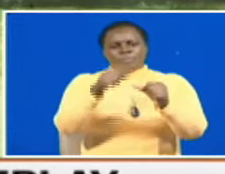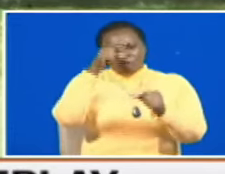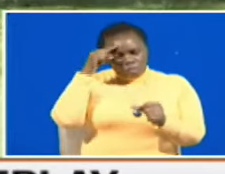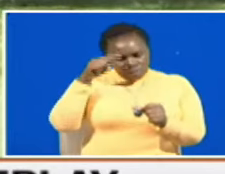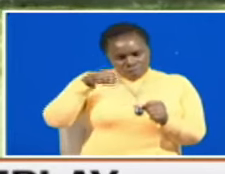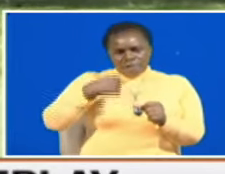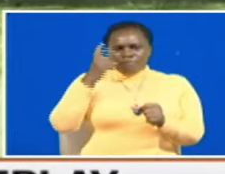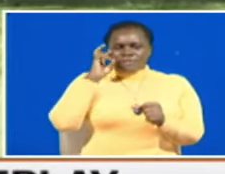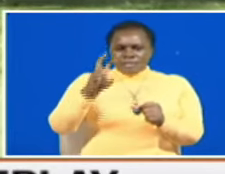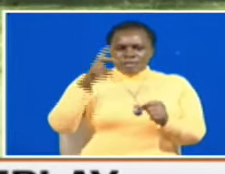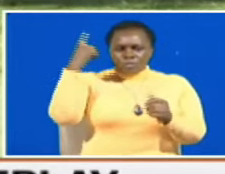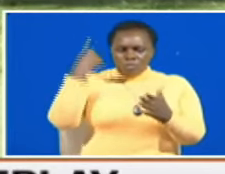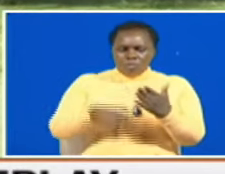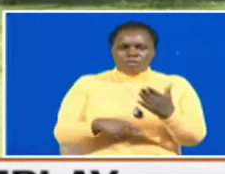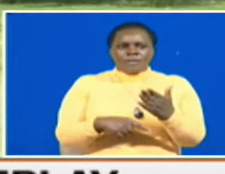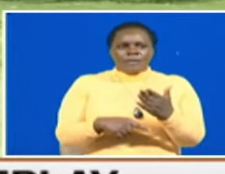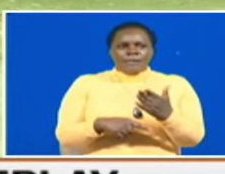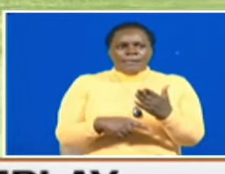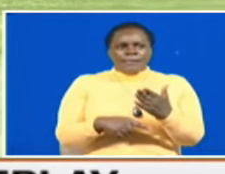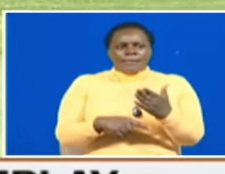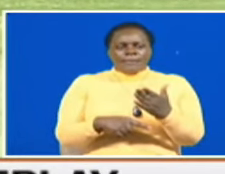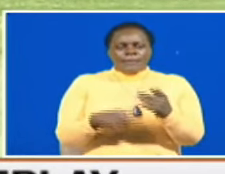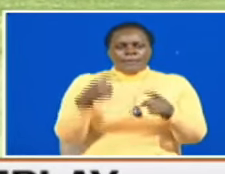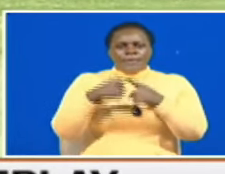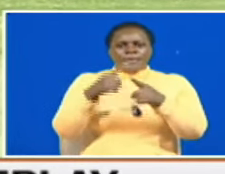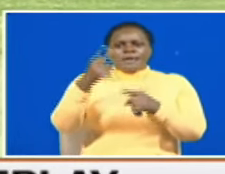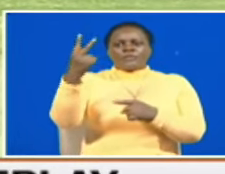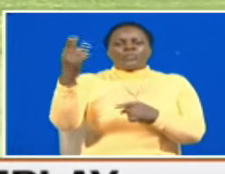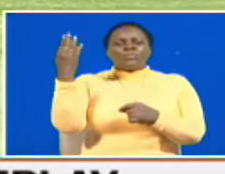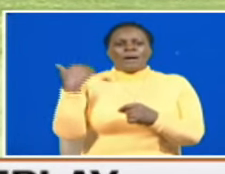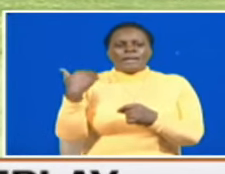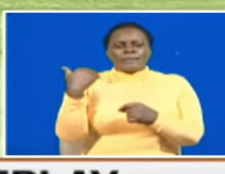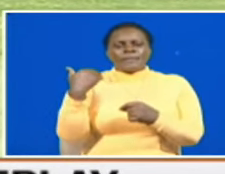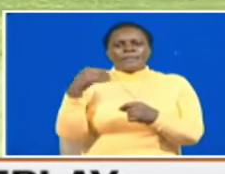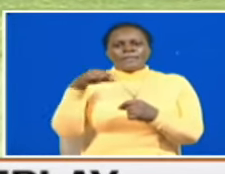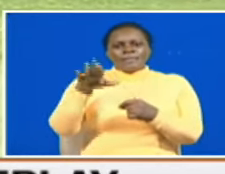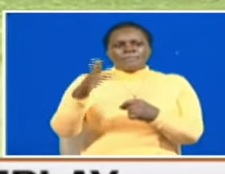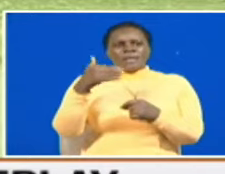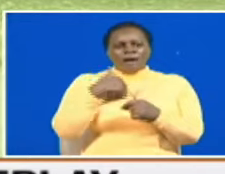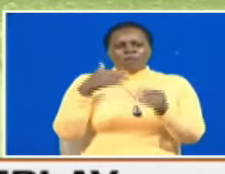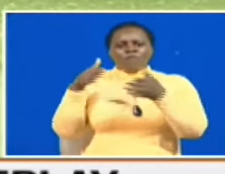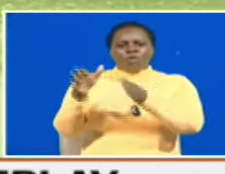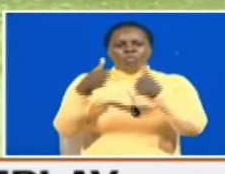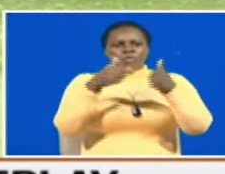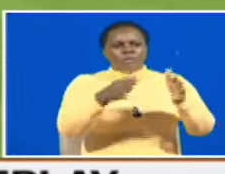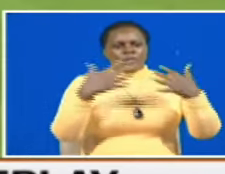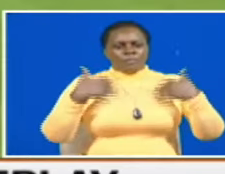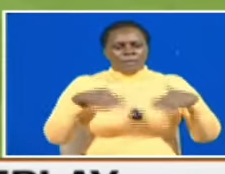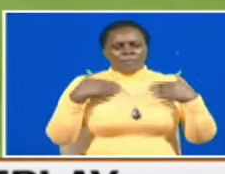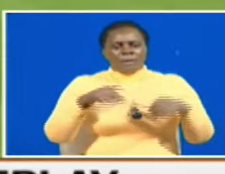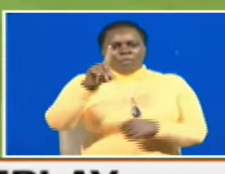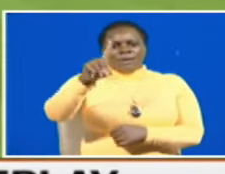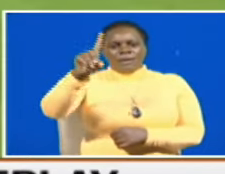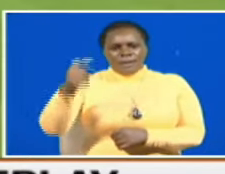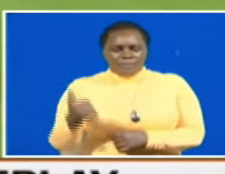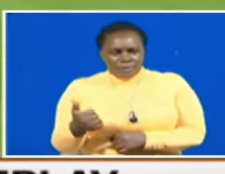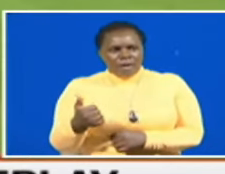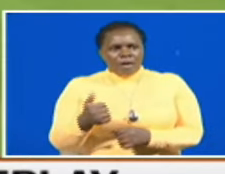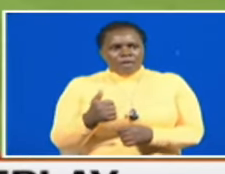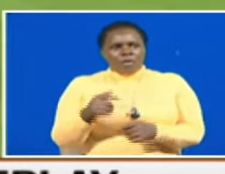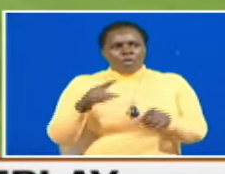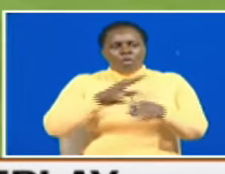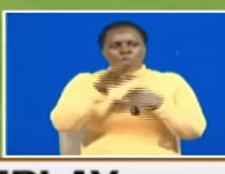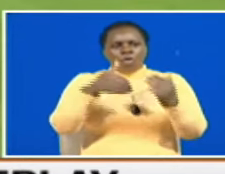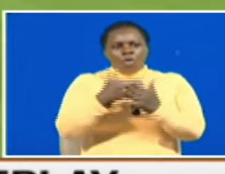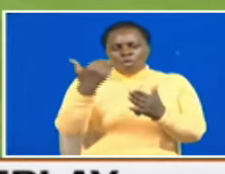what we are seeing and we've been able to see in the last 2 years is because they have opportunities to play against each other almost